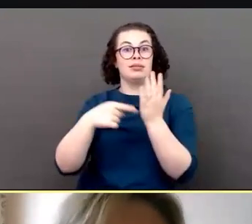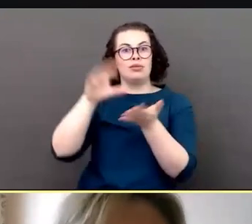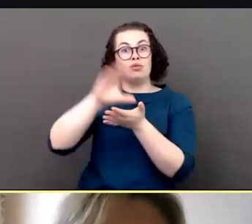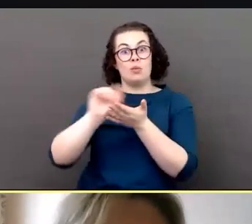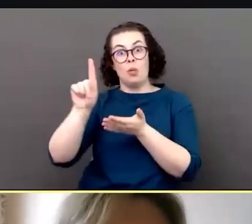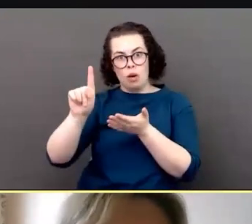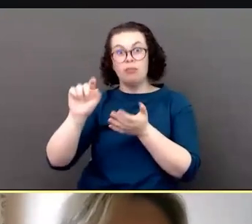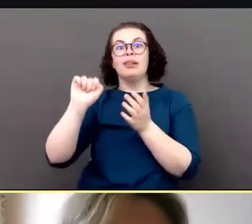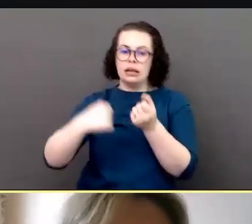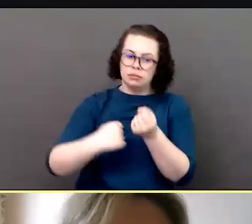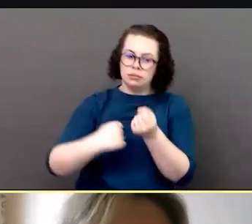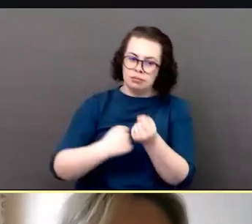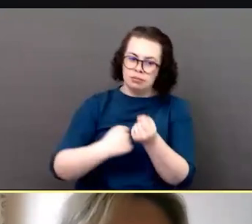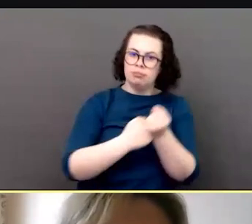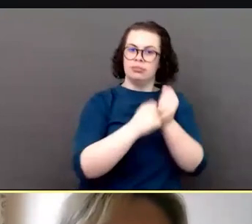Next.